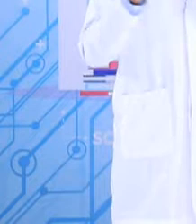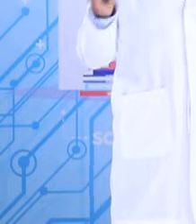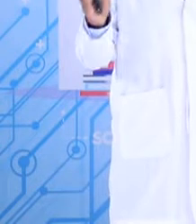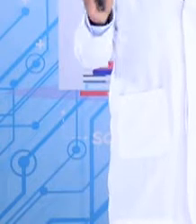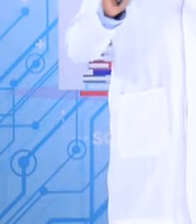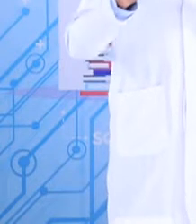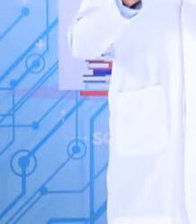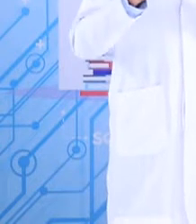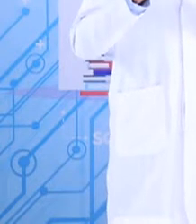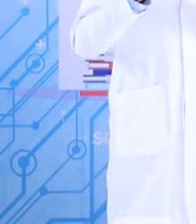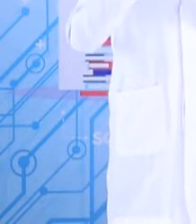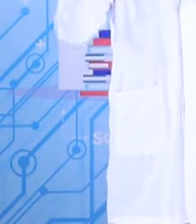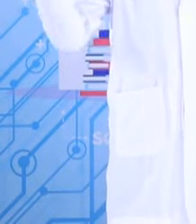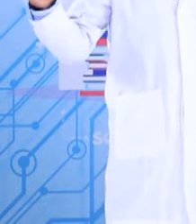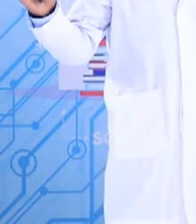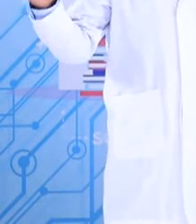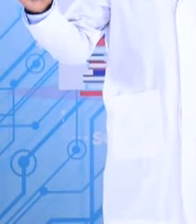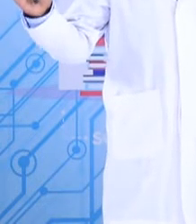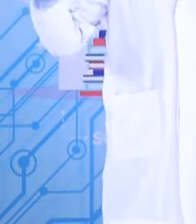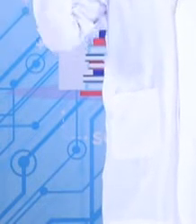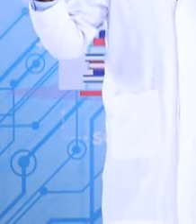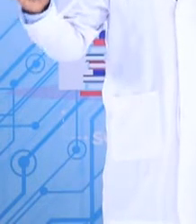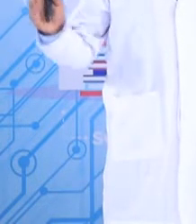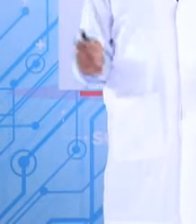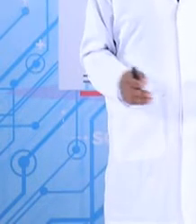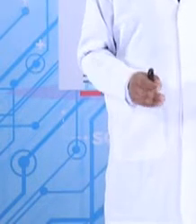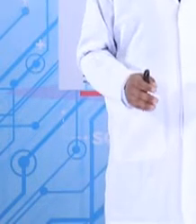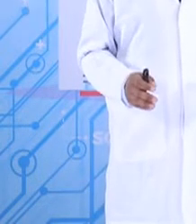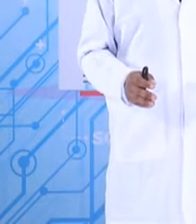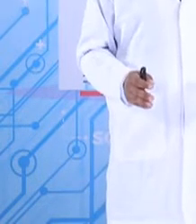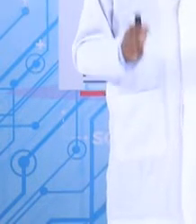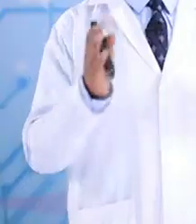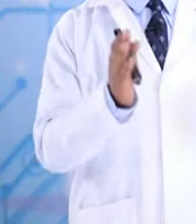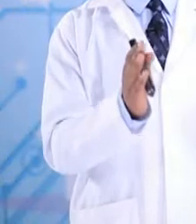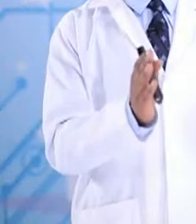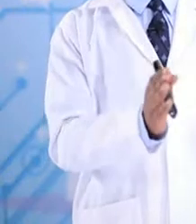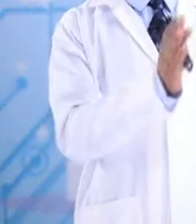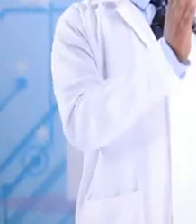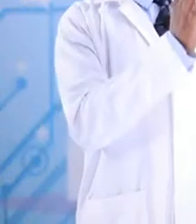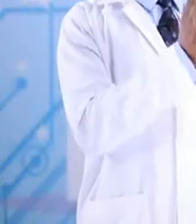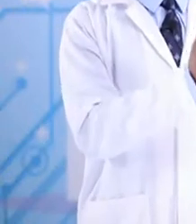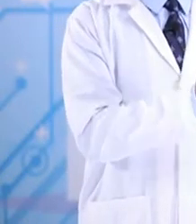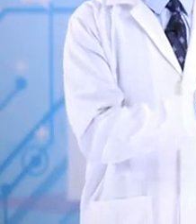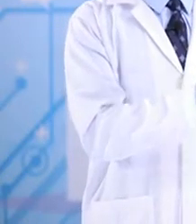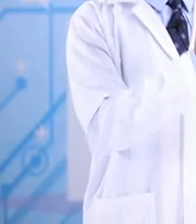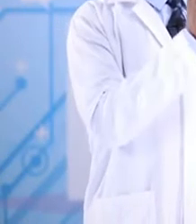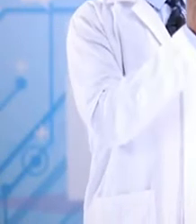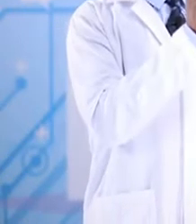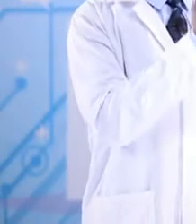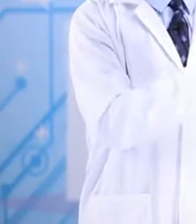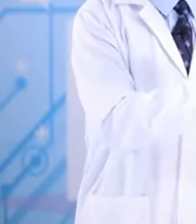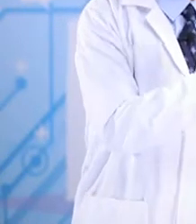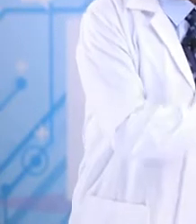But majorly, we can categorize these theories into 2. The first one are theories